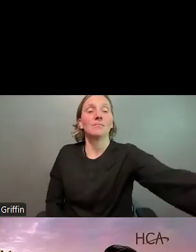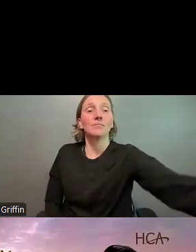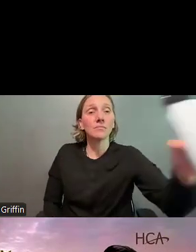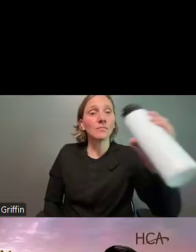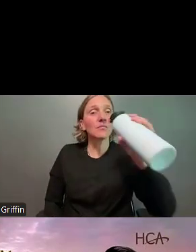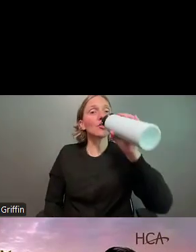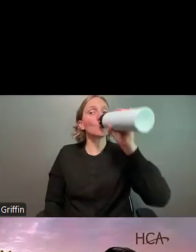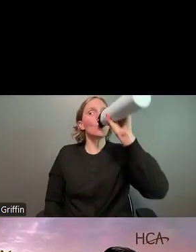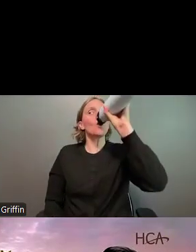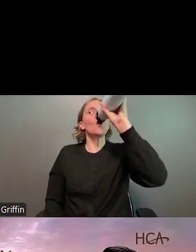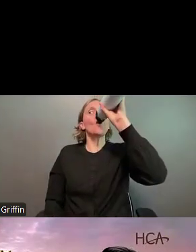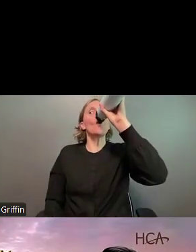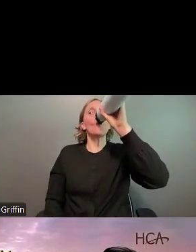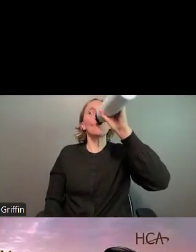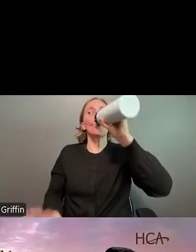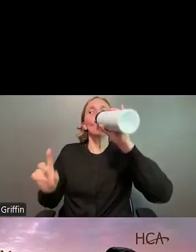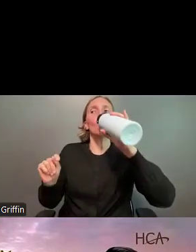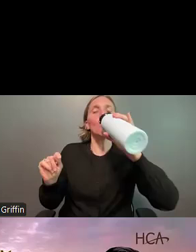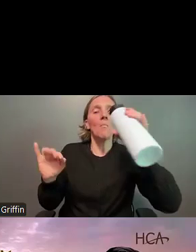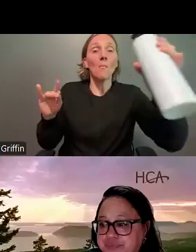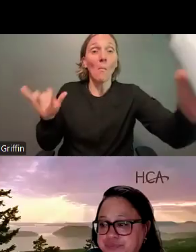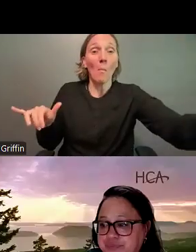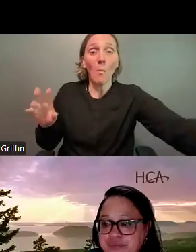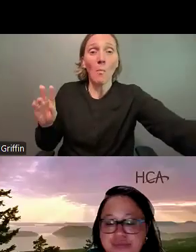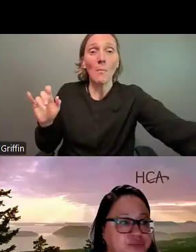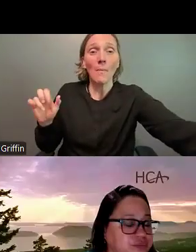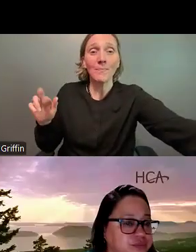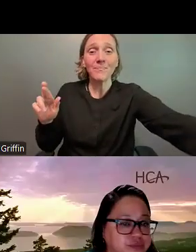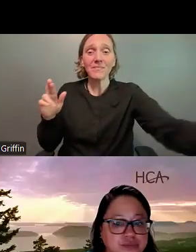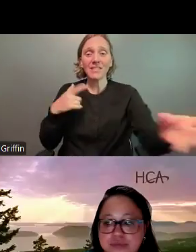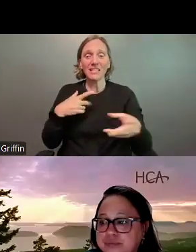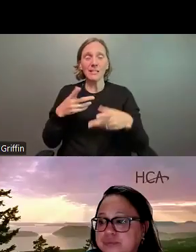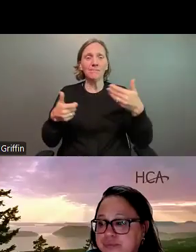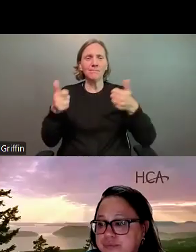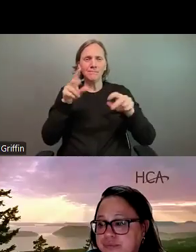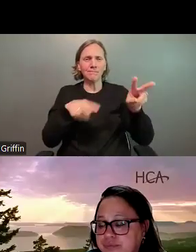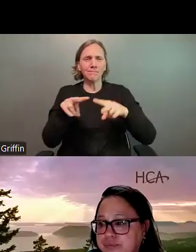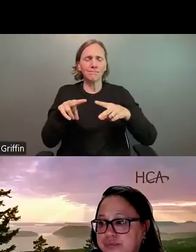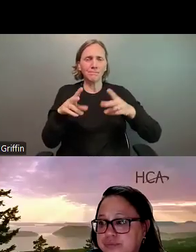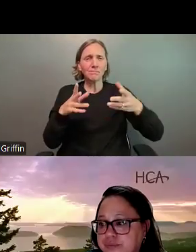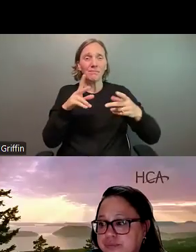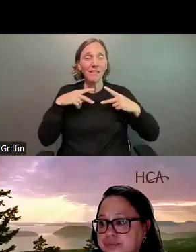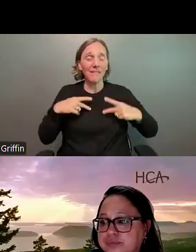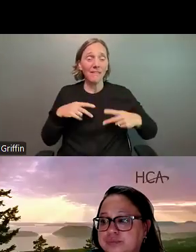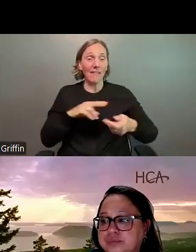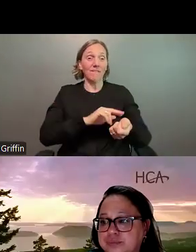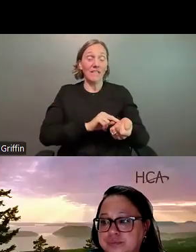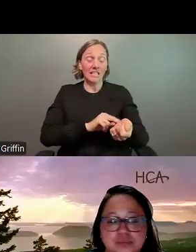As mentioned, my name is Tiffany Miller, and I oversee physician and medical group contracting in Washington.